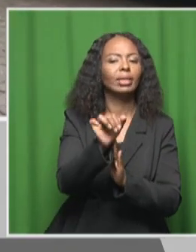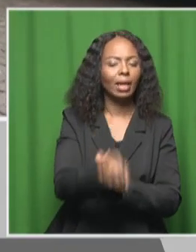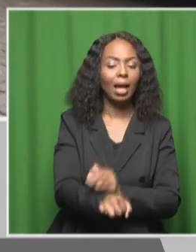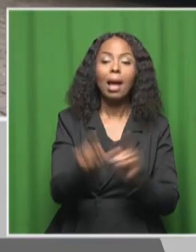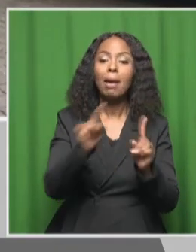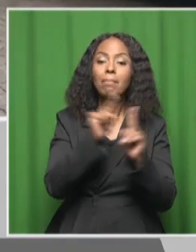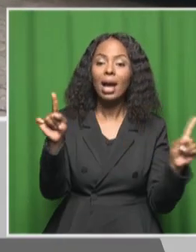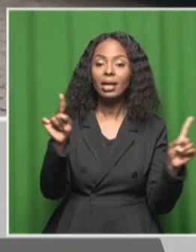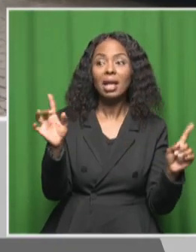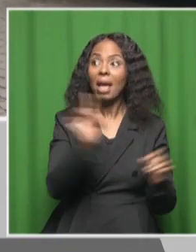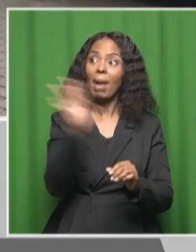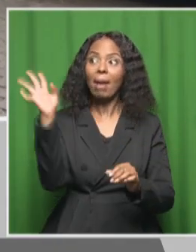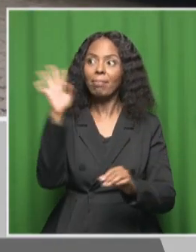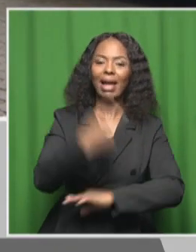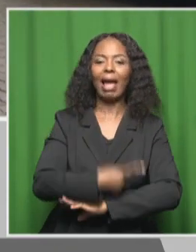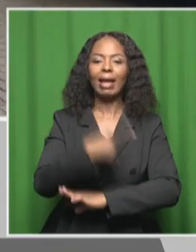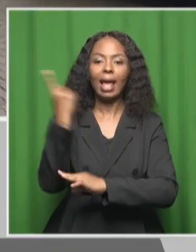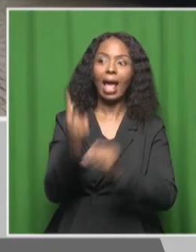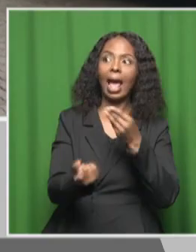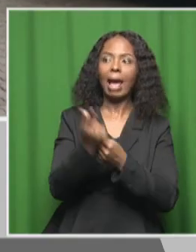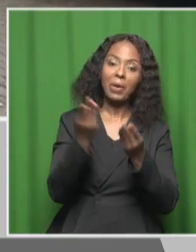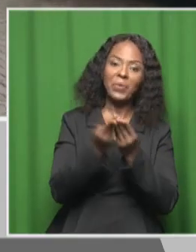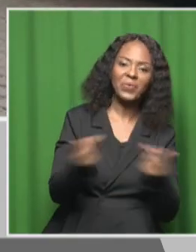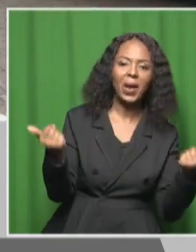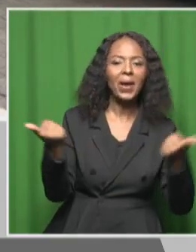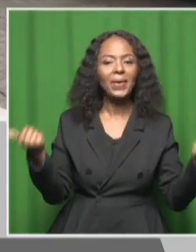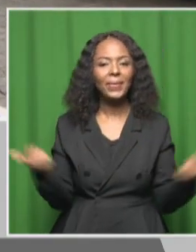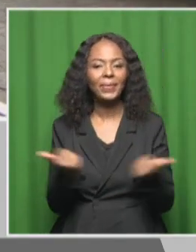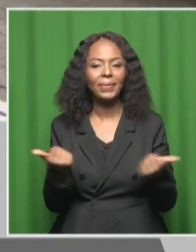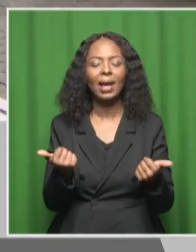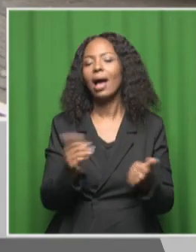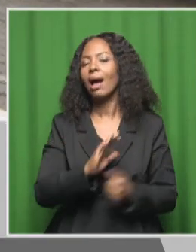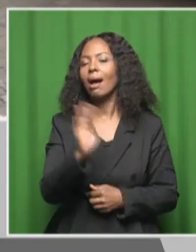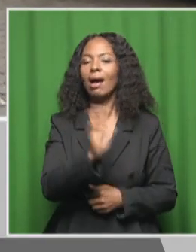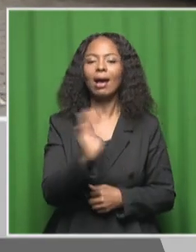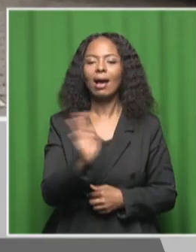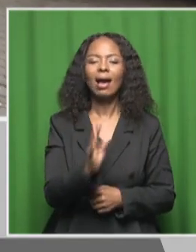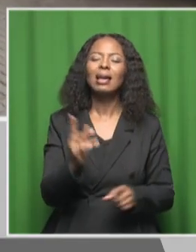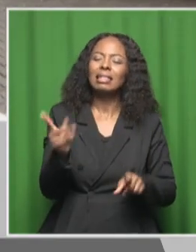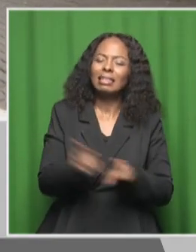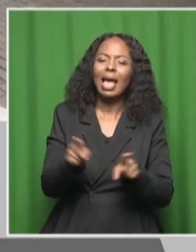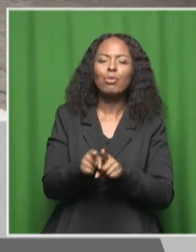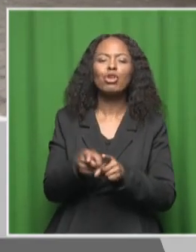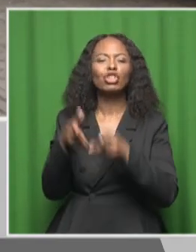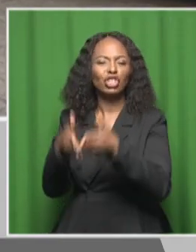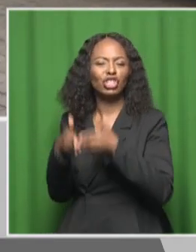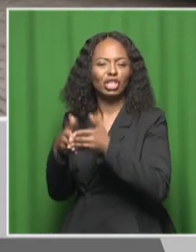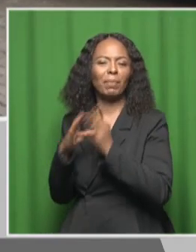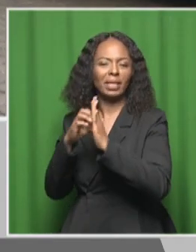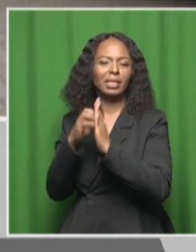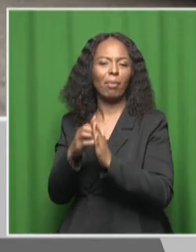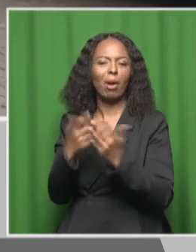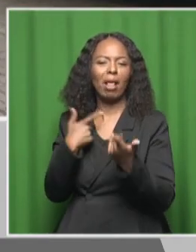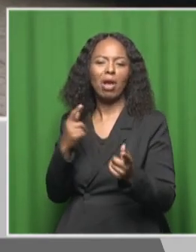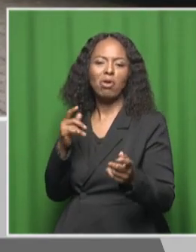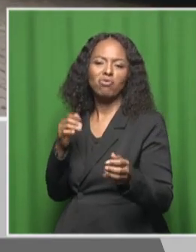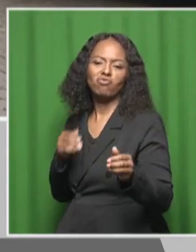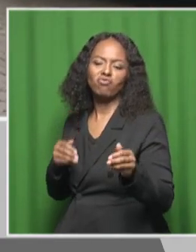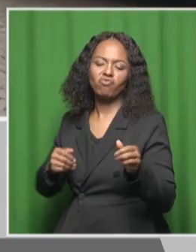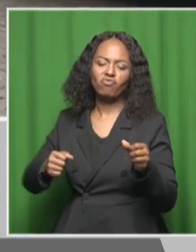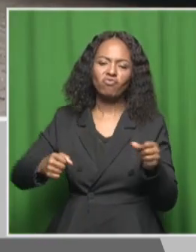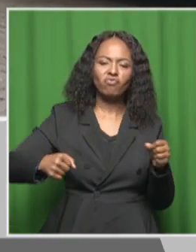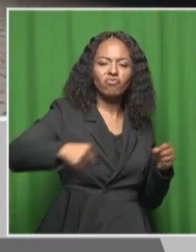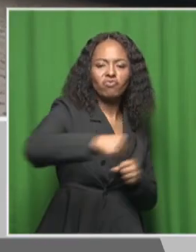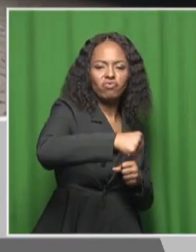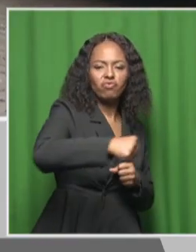overnight, and companies of that nature and that size, it's like a ship. You don't turn it around like a car where you can just veer and decide to